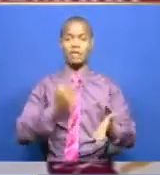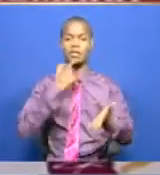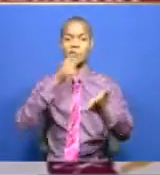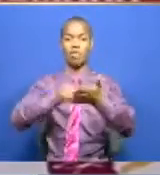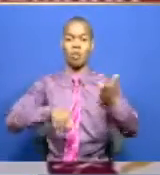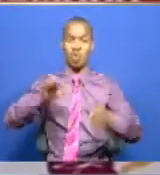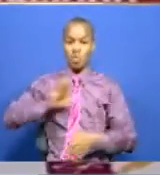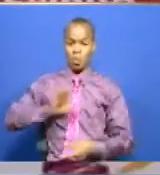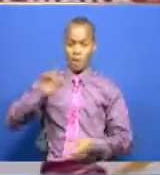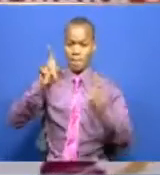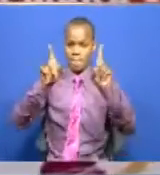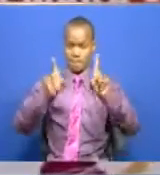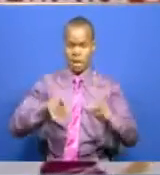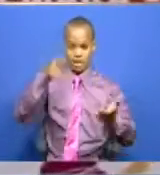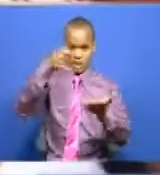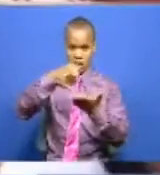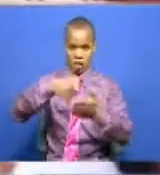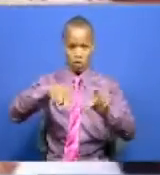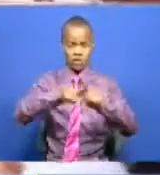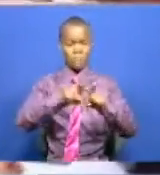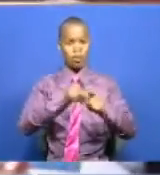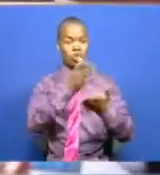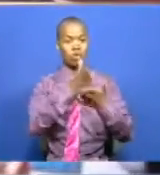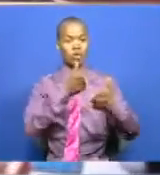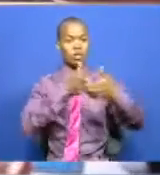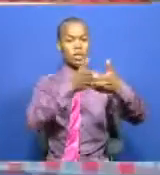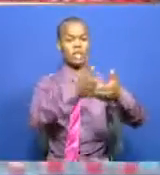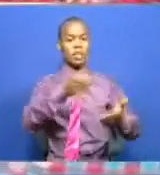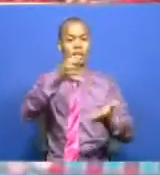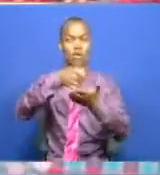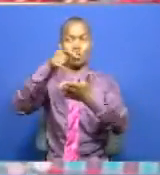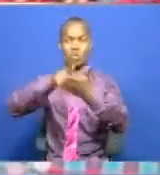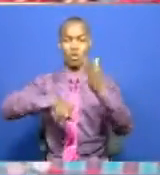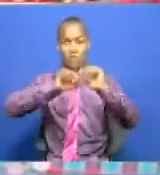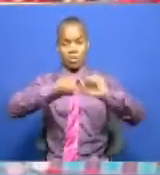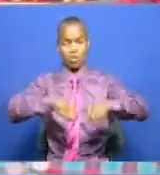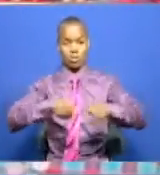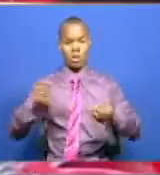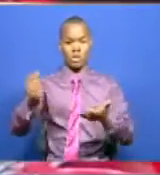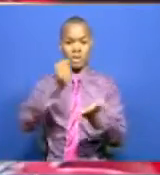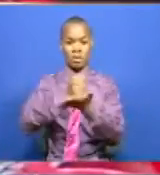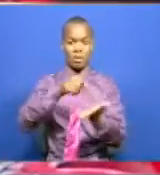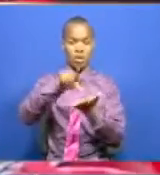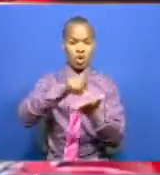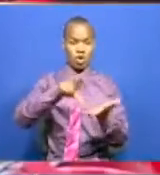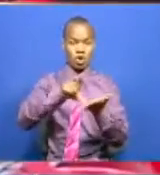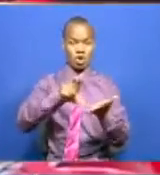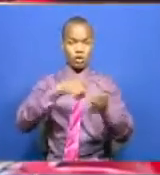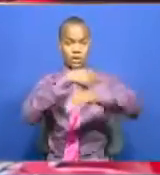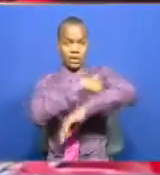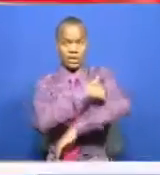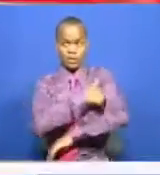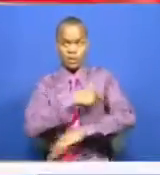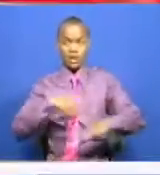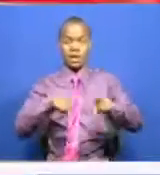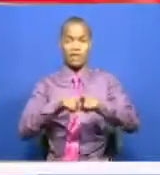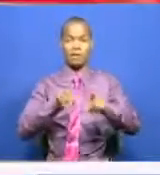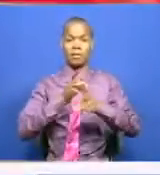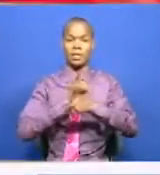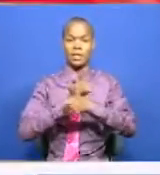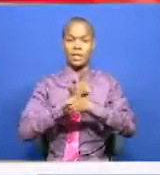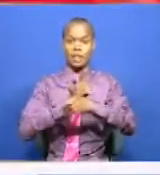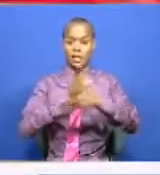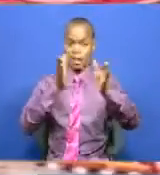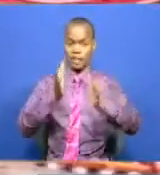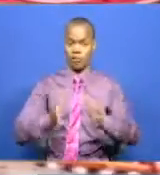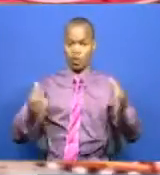shells and claim a stake in leadership, including seeking appointments as local administrators. On her part, Defenders Coalition